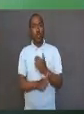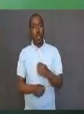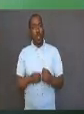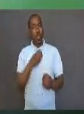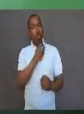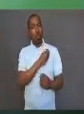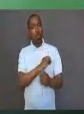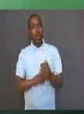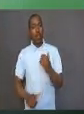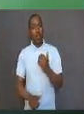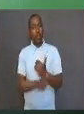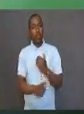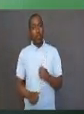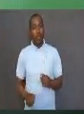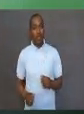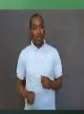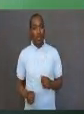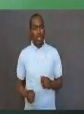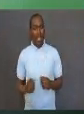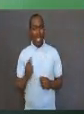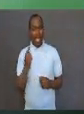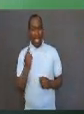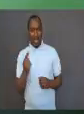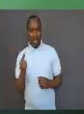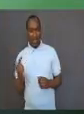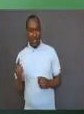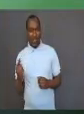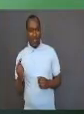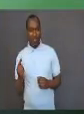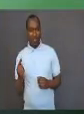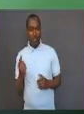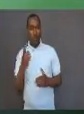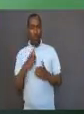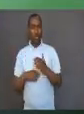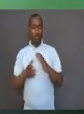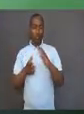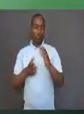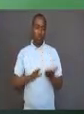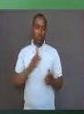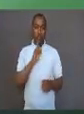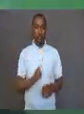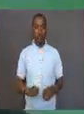organs and can sometimes result in death.